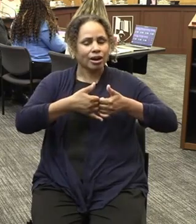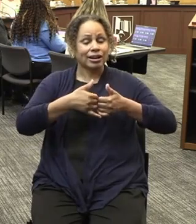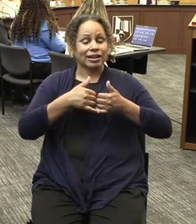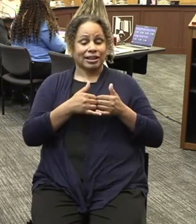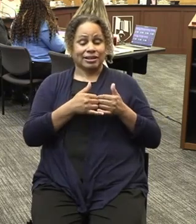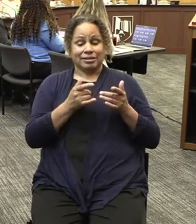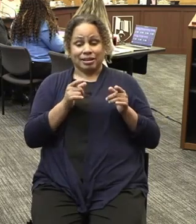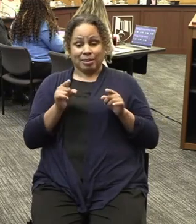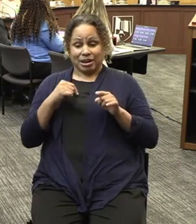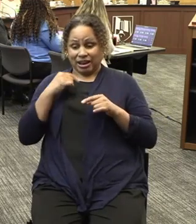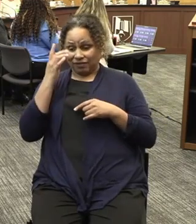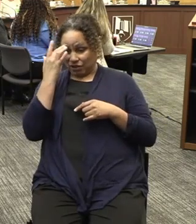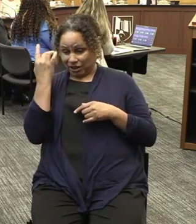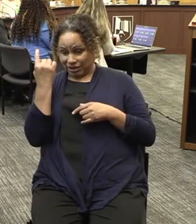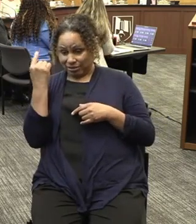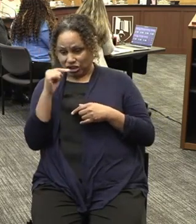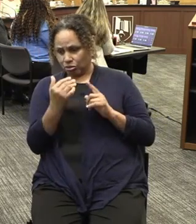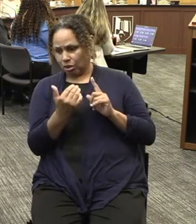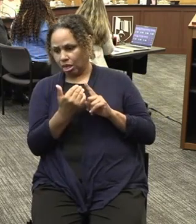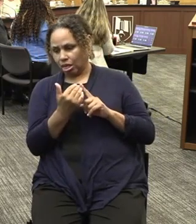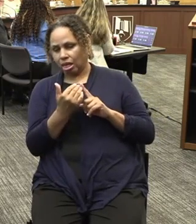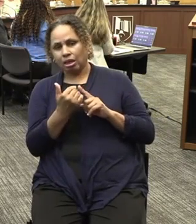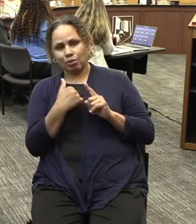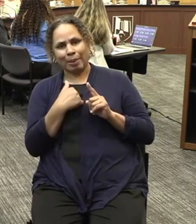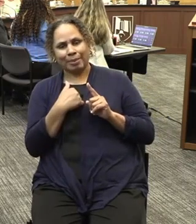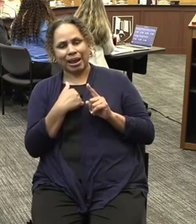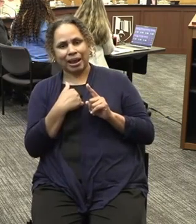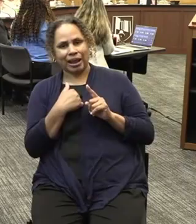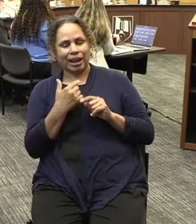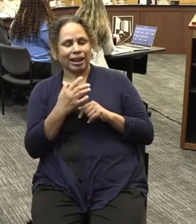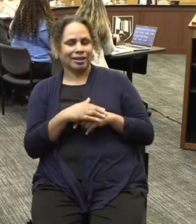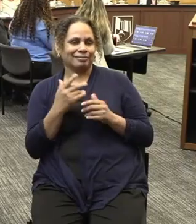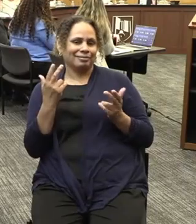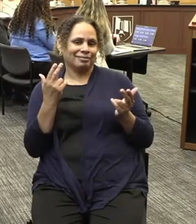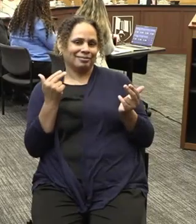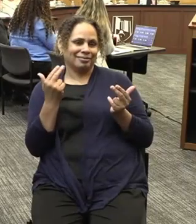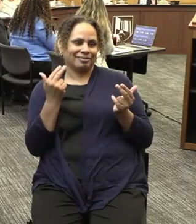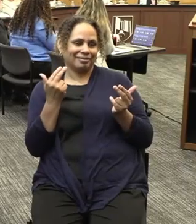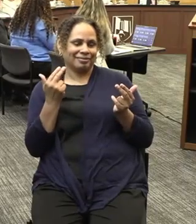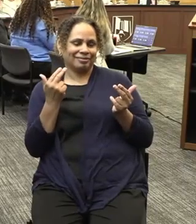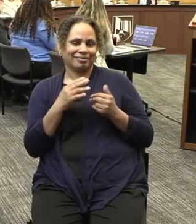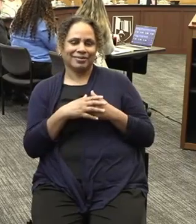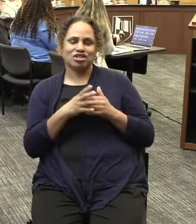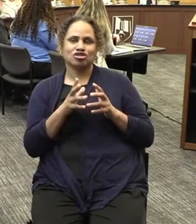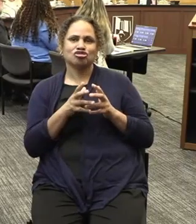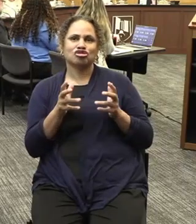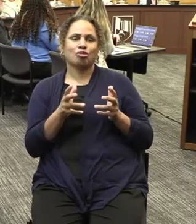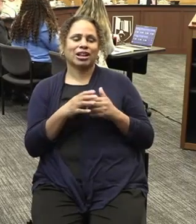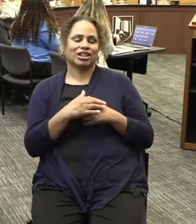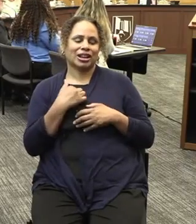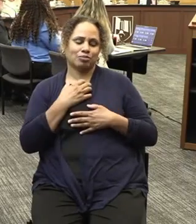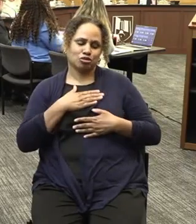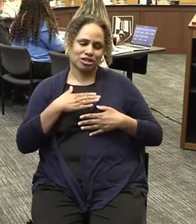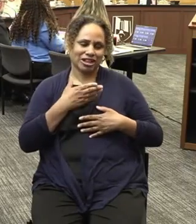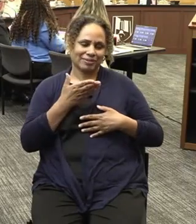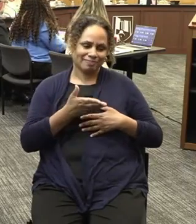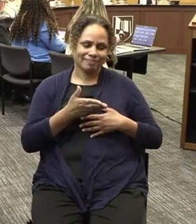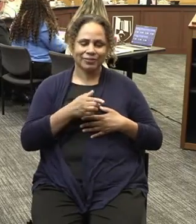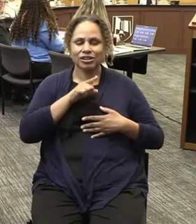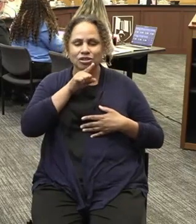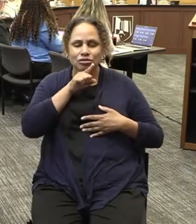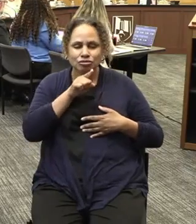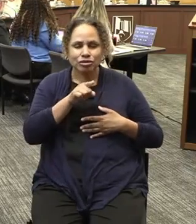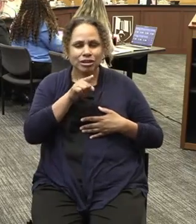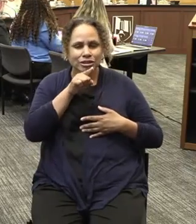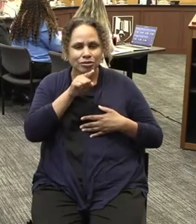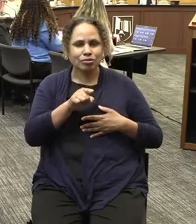something, she will remind me. I'm like, thank you so much, Karen. Thank you so much, Karen. So she is really, really